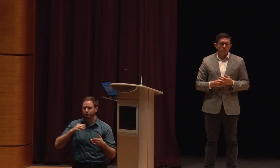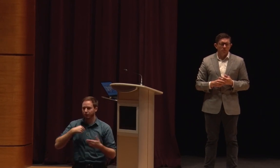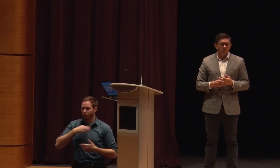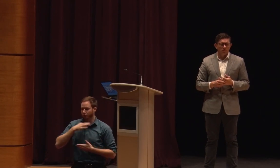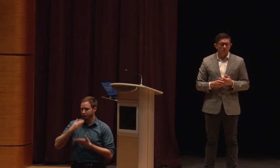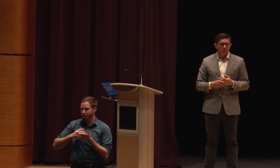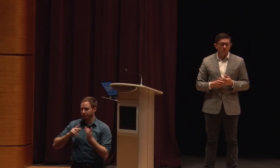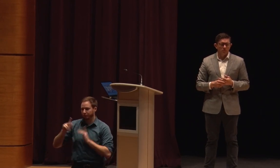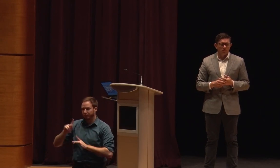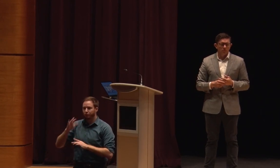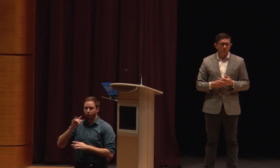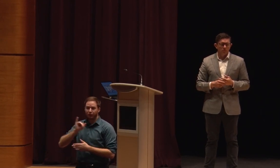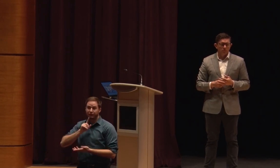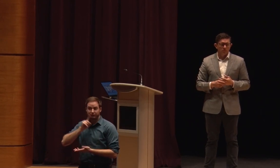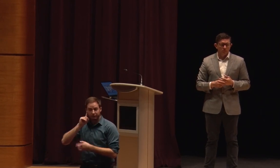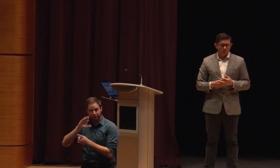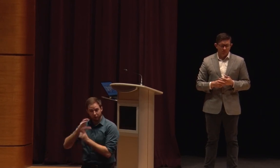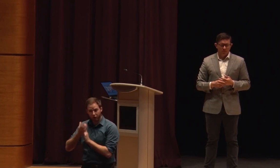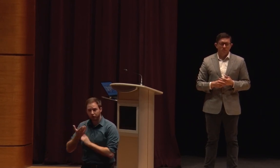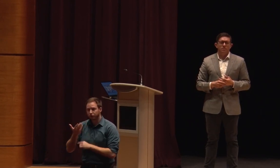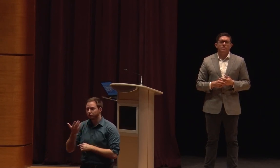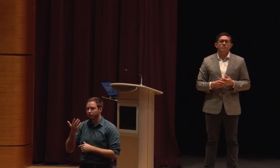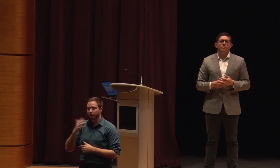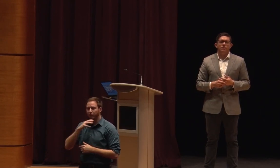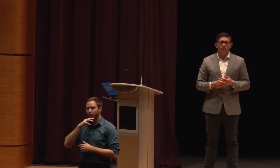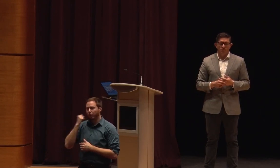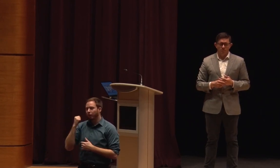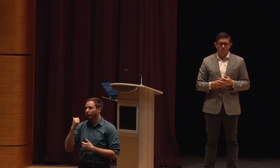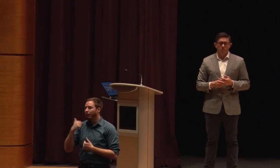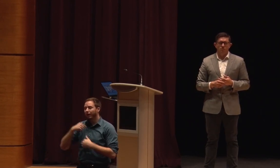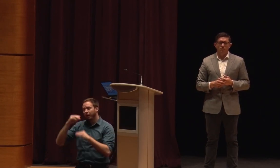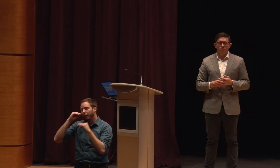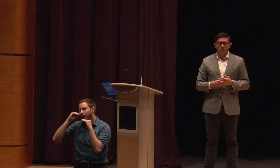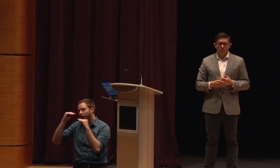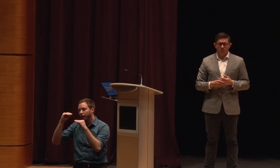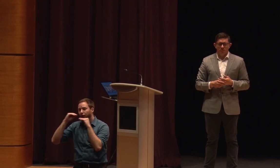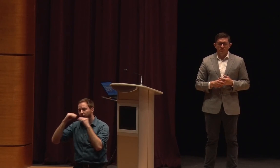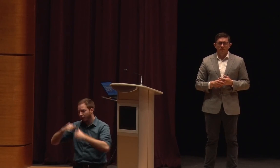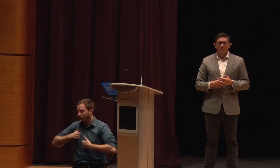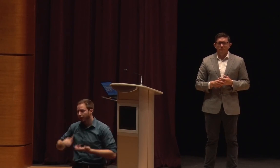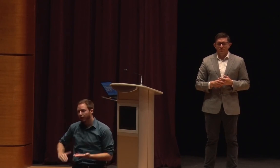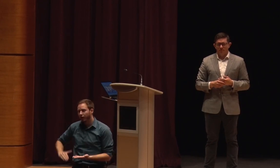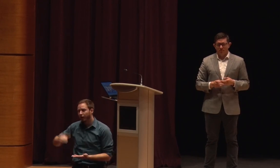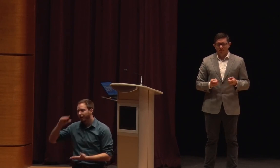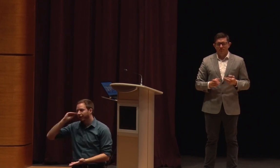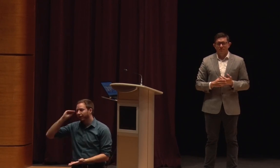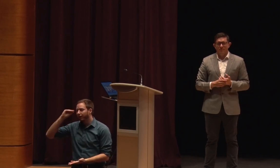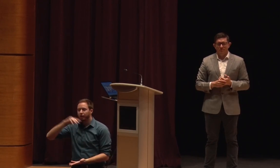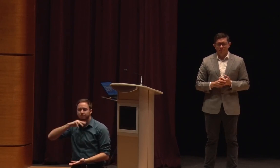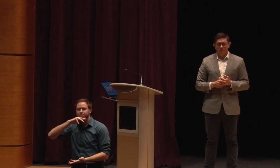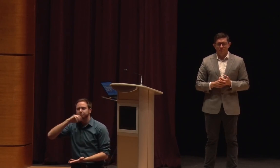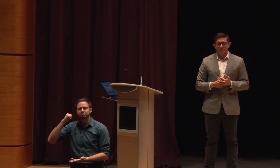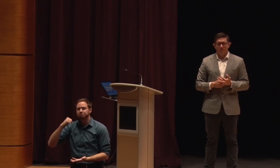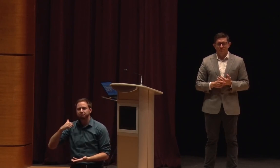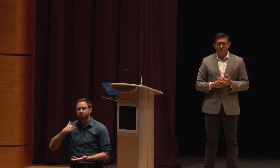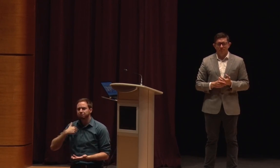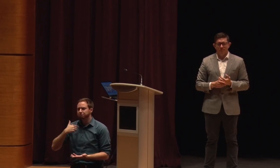other people in deaf culture don't want to educate people all the time. They just want us to know.